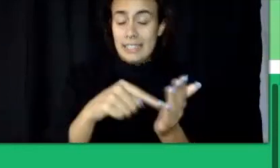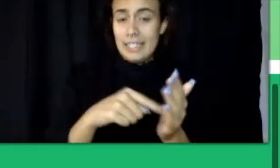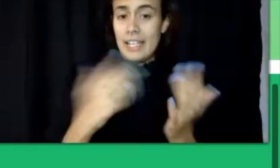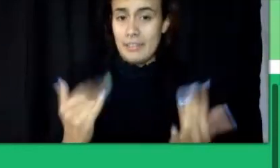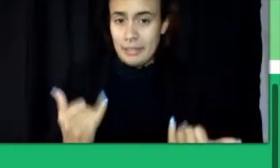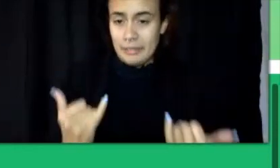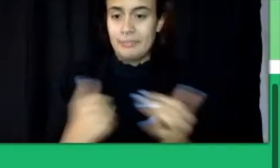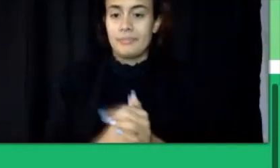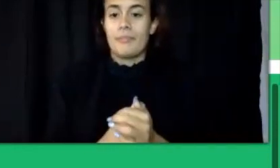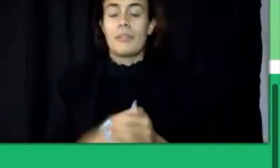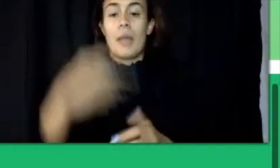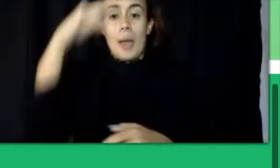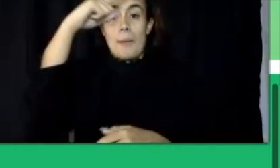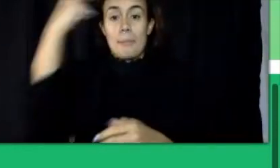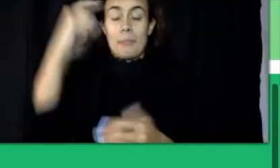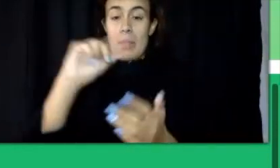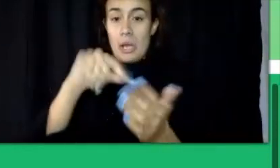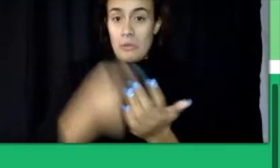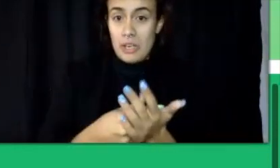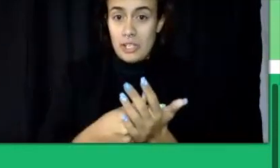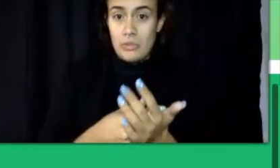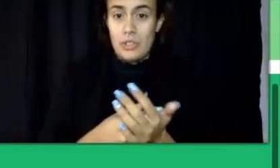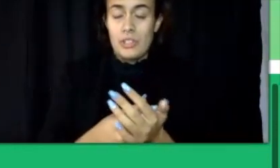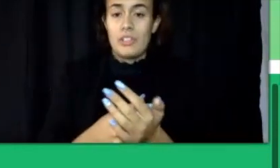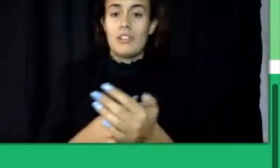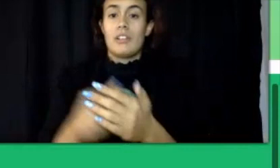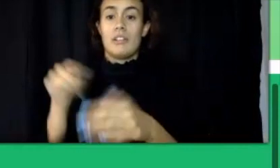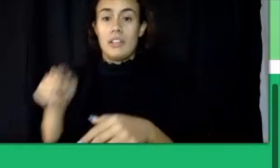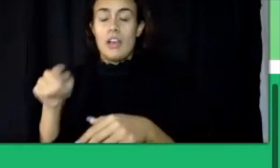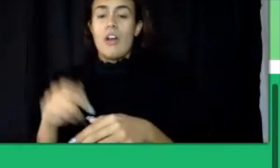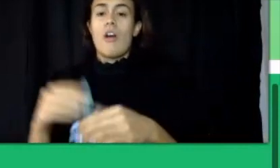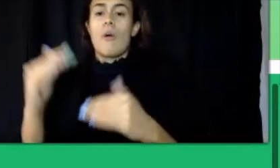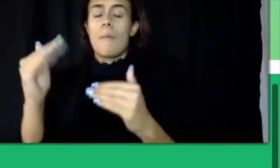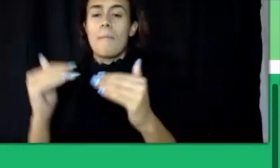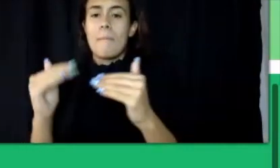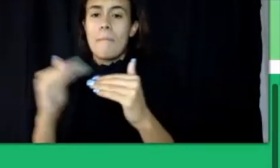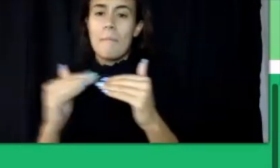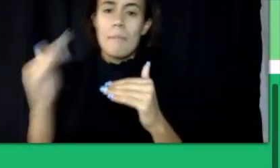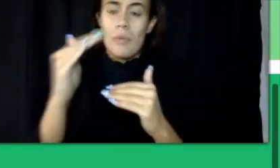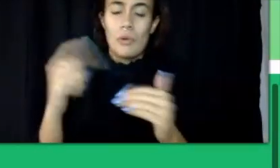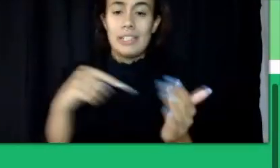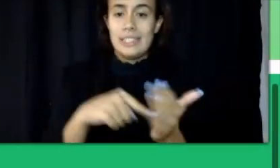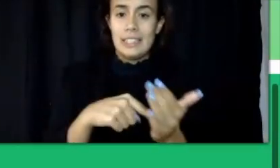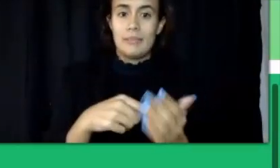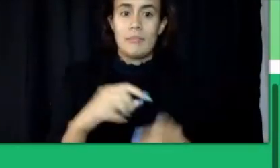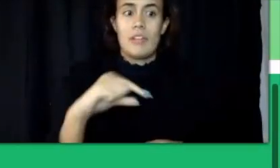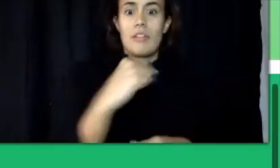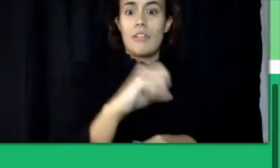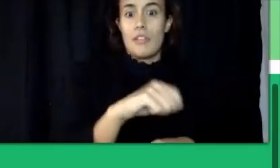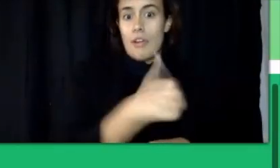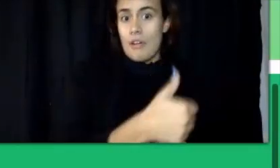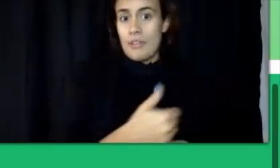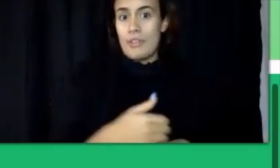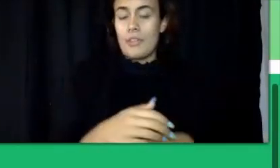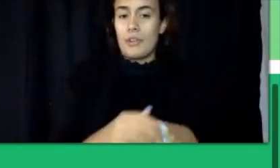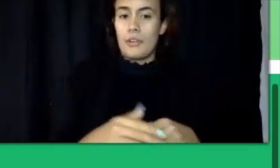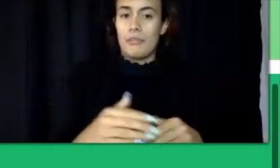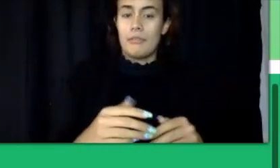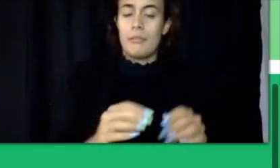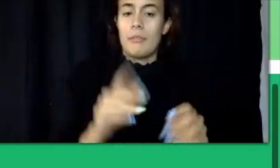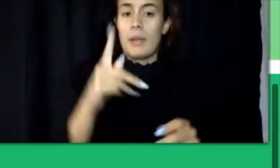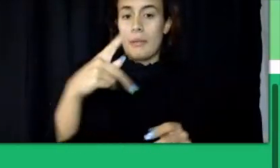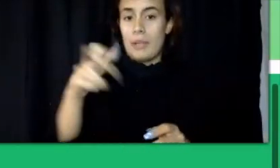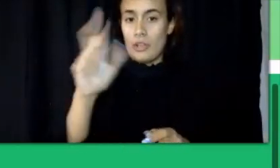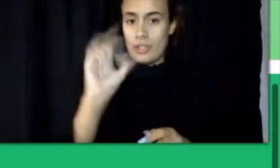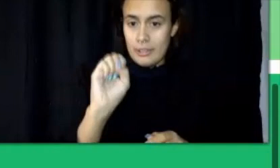graduates owe $7,400 more than their white peers. And in the next 4 years, that gap is expected to